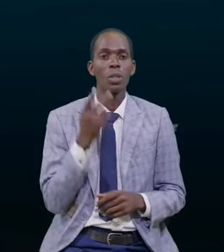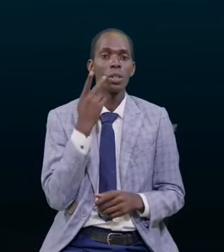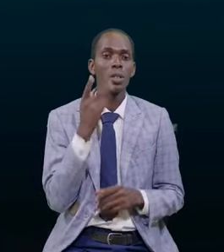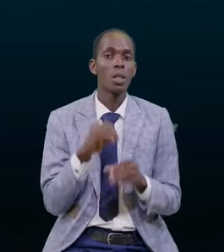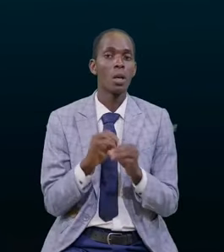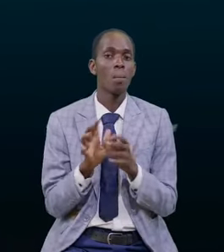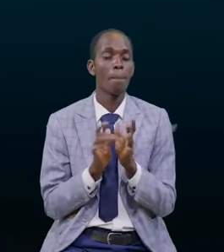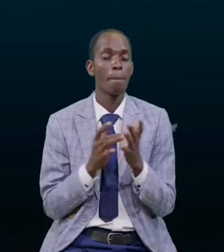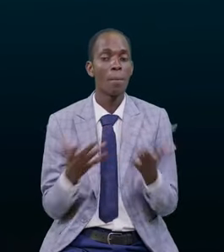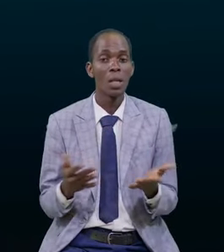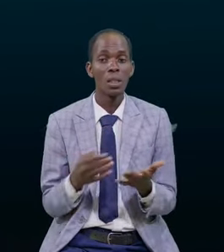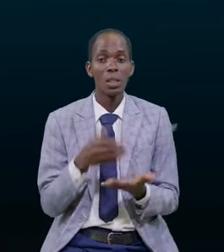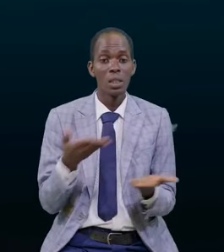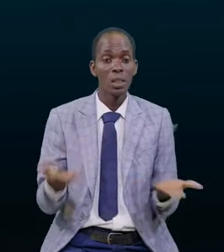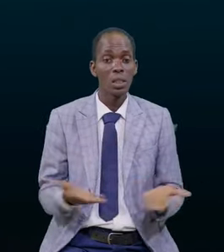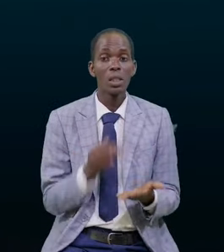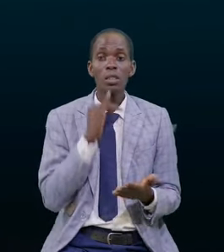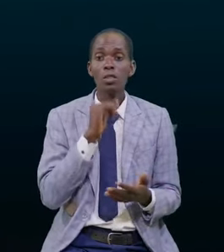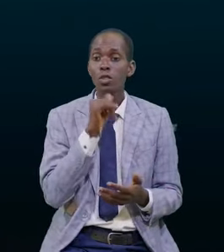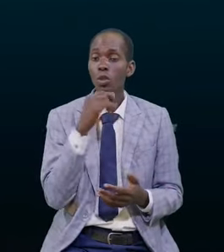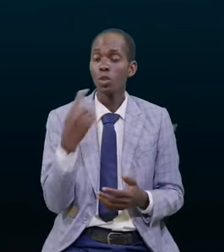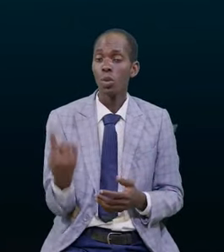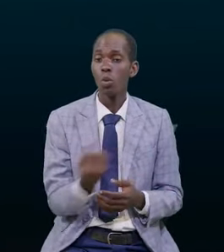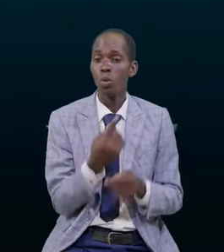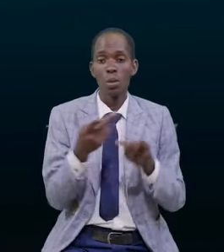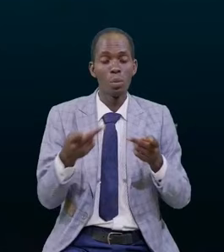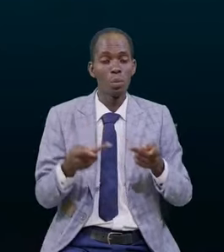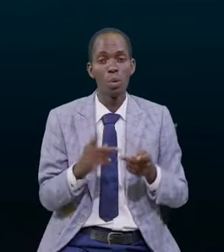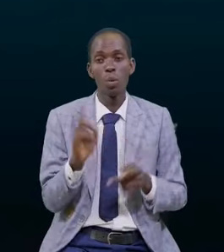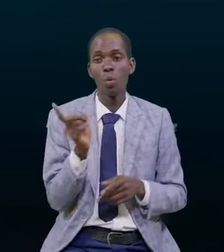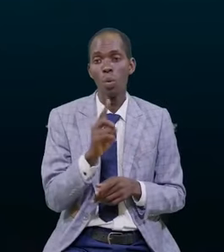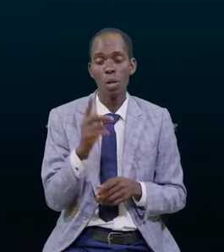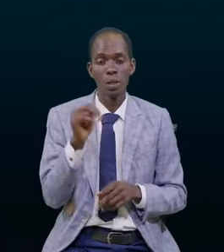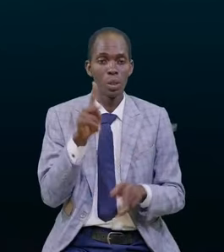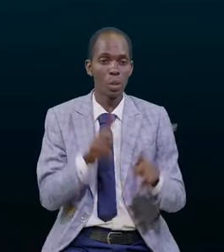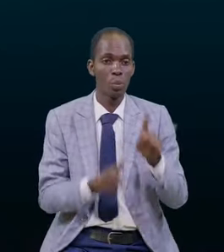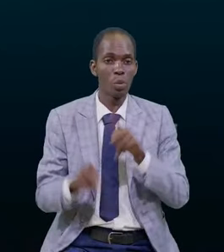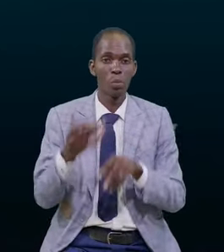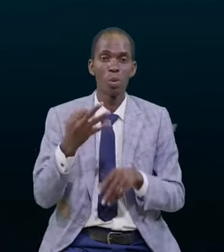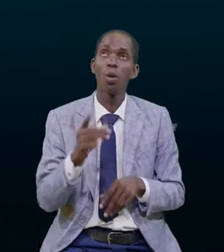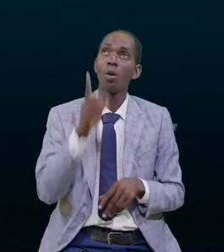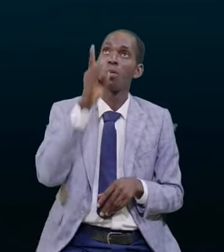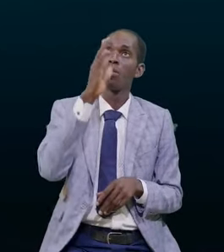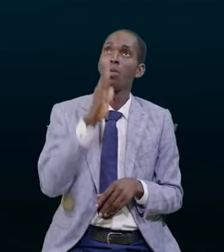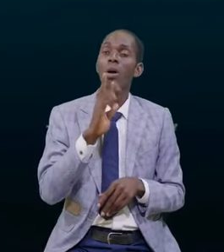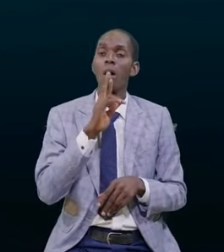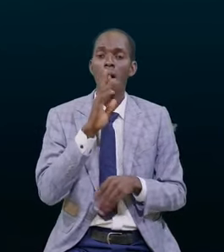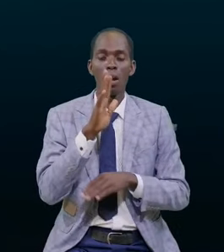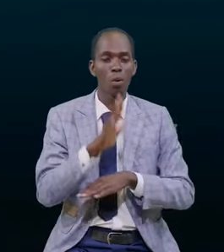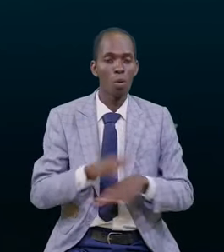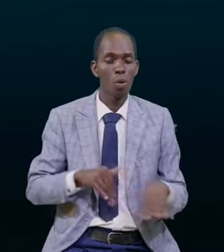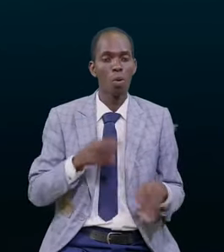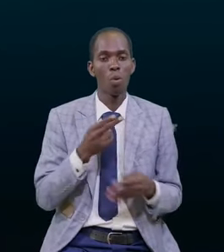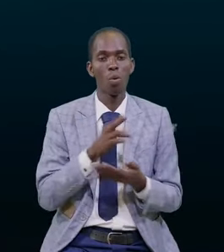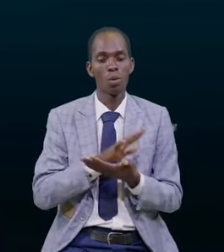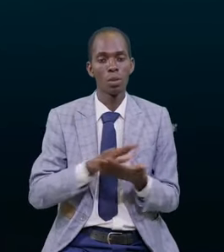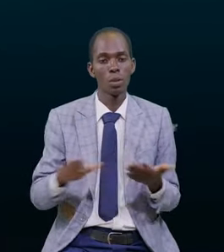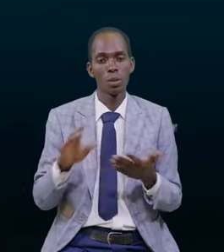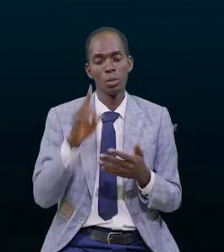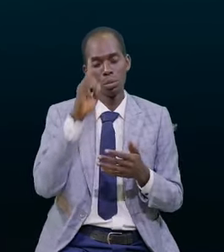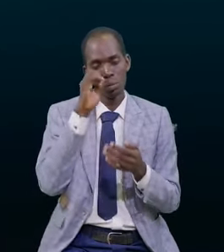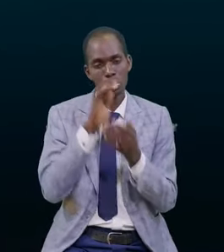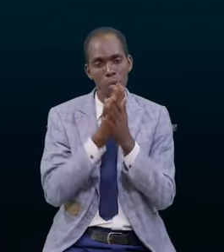only place where the people of God are referred to as holy brethren in 1 Thessalonians chapter